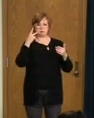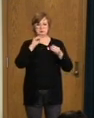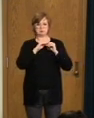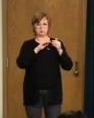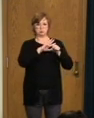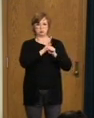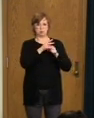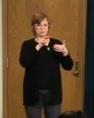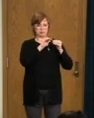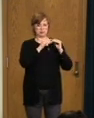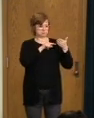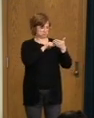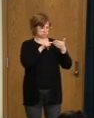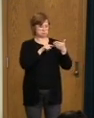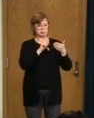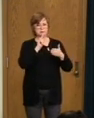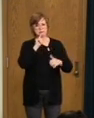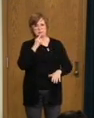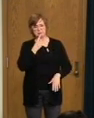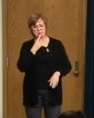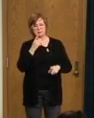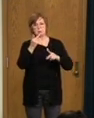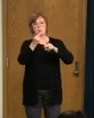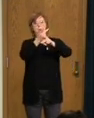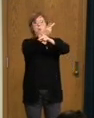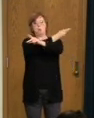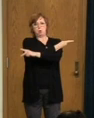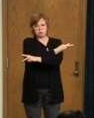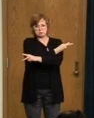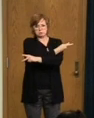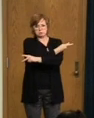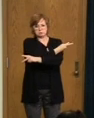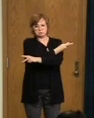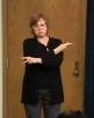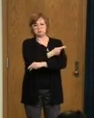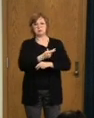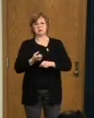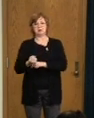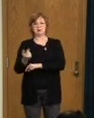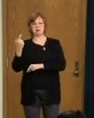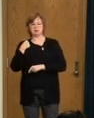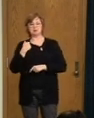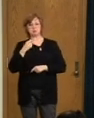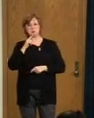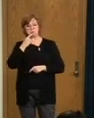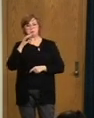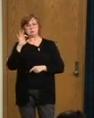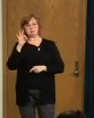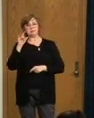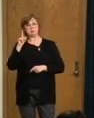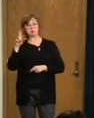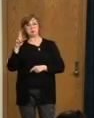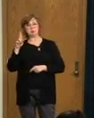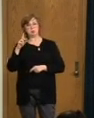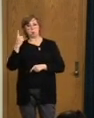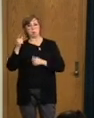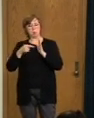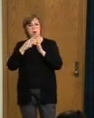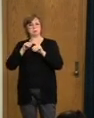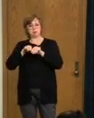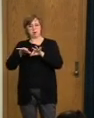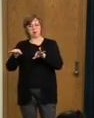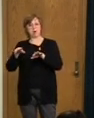virus for us to work our way through than even the influenza virus was last year when we had 2 waves of it come through